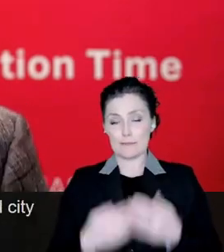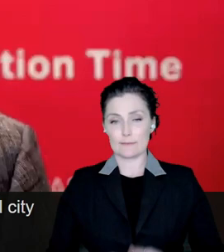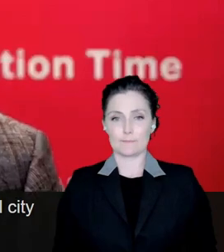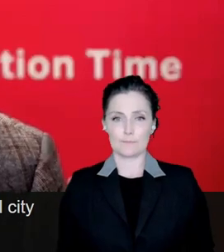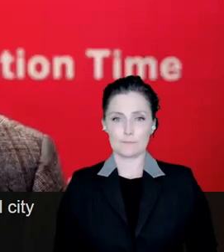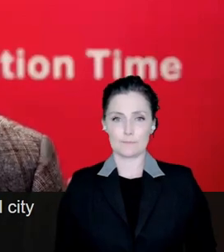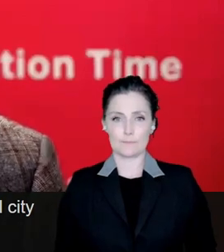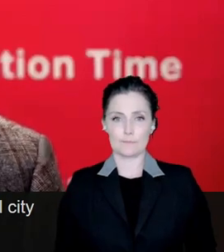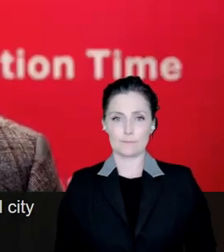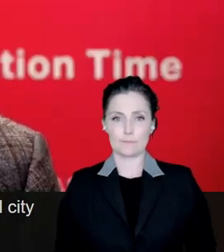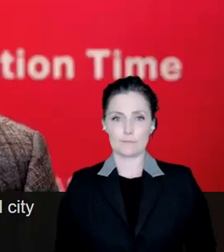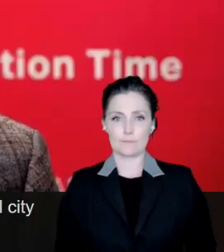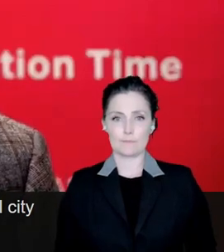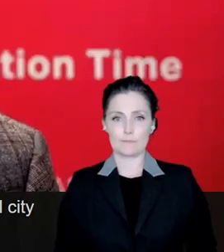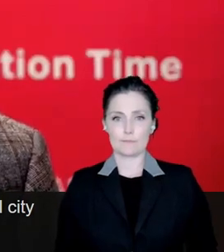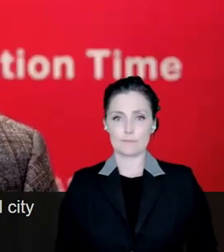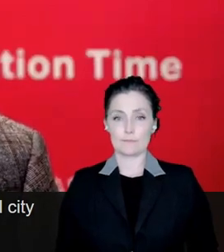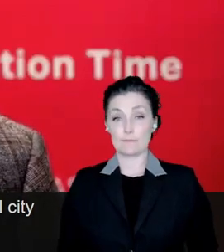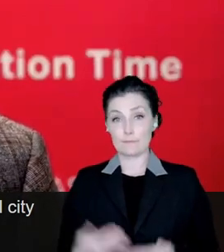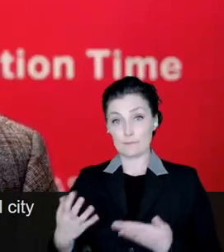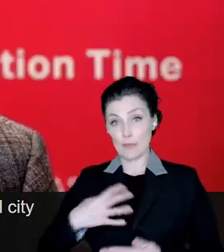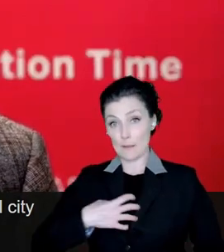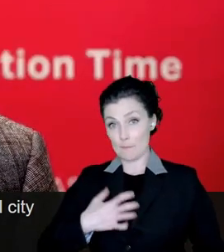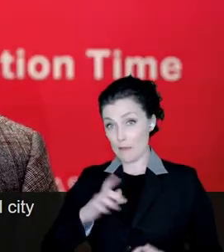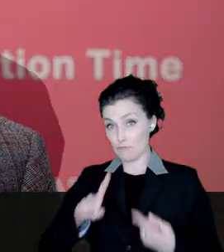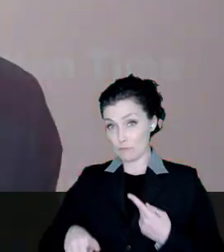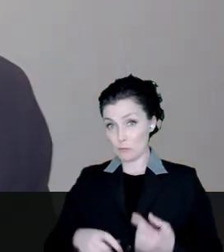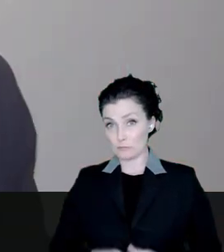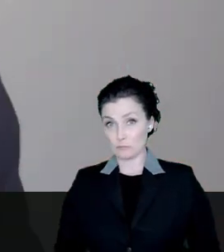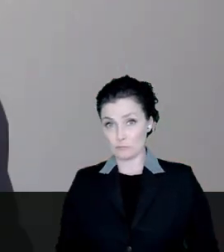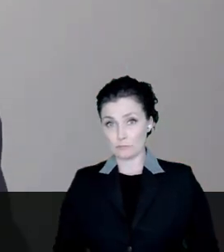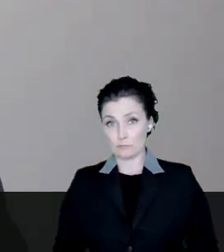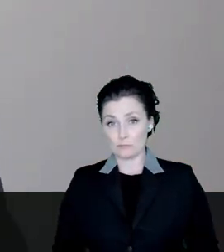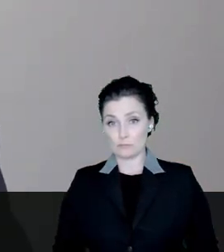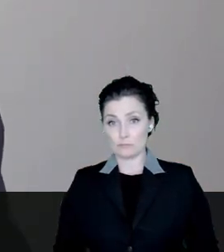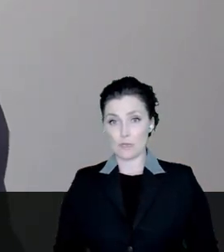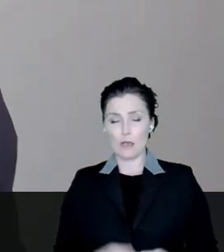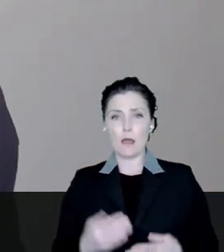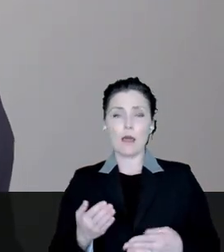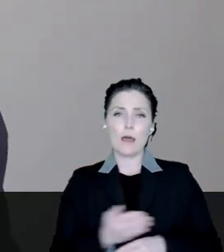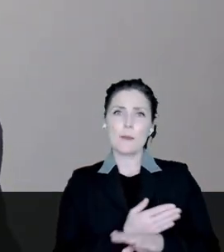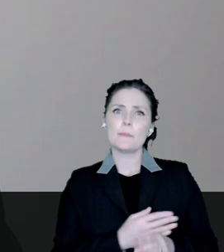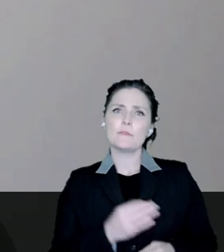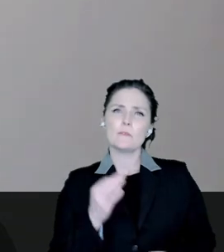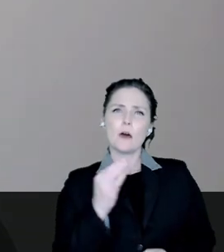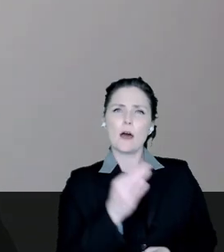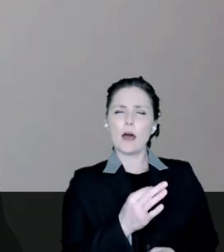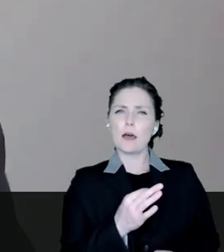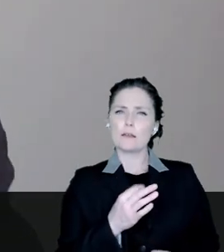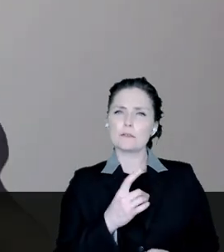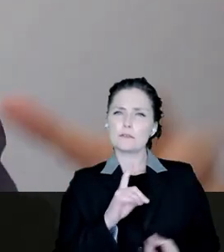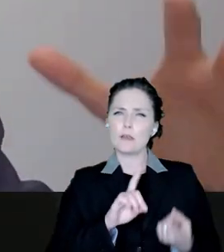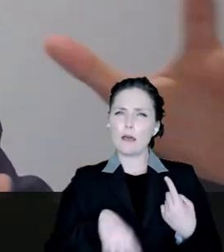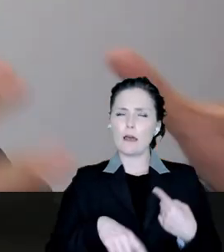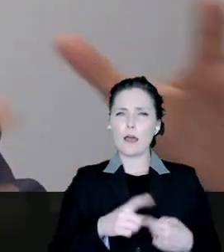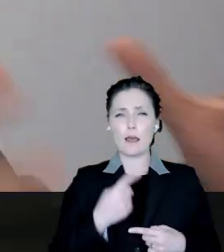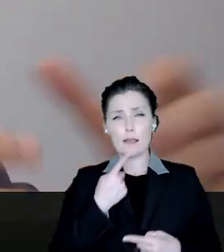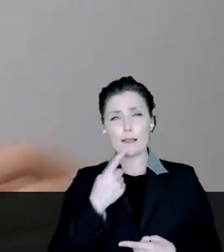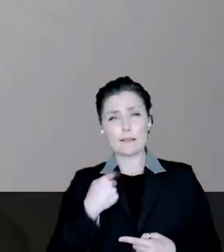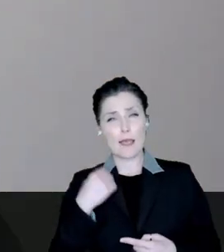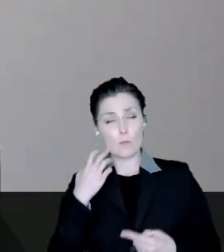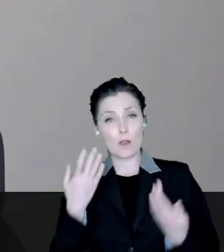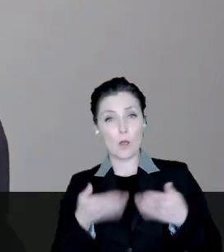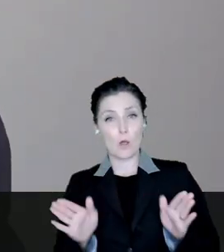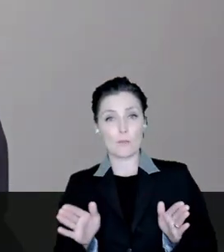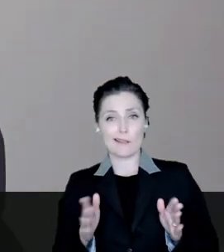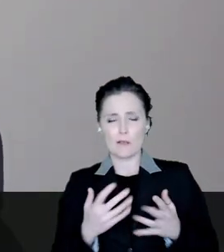Mr. Mayor, if you could respond to those questions. Yeah, I mean, before I go to the questions, I mean, I mentioned in my opening the number of